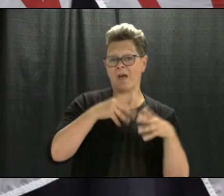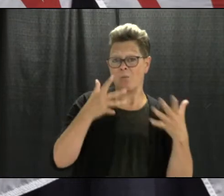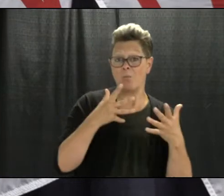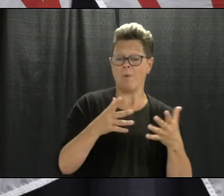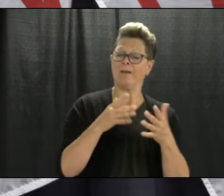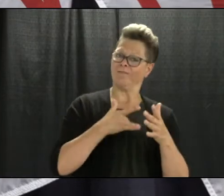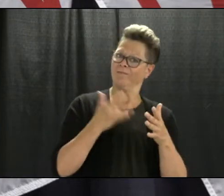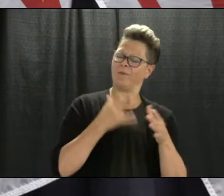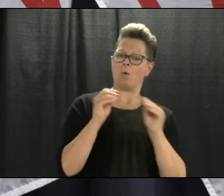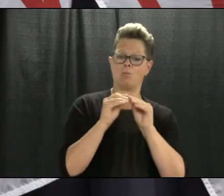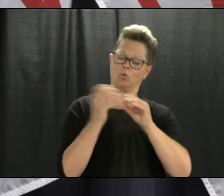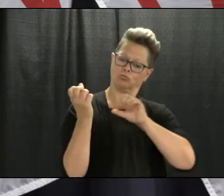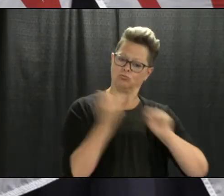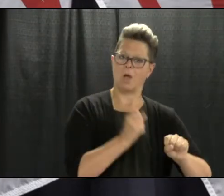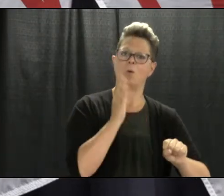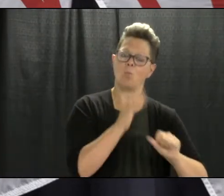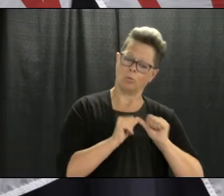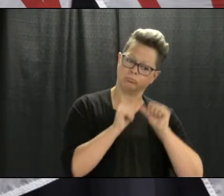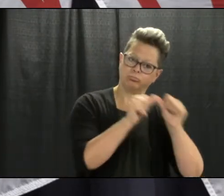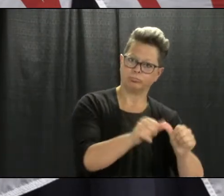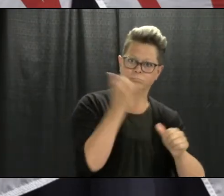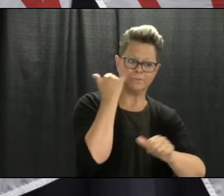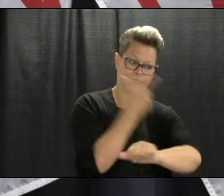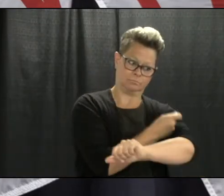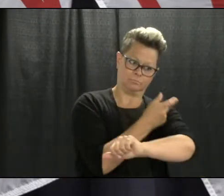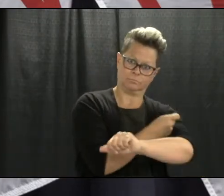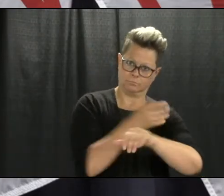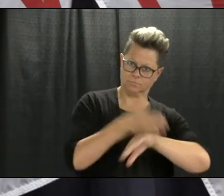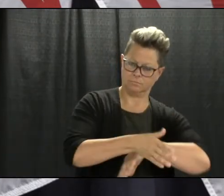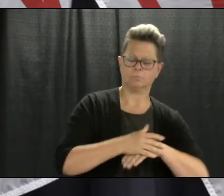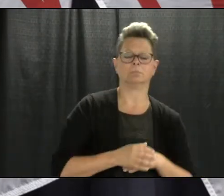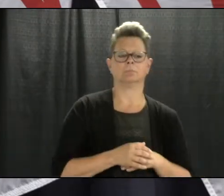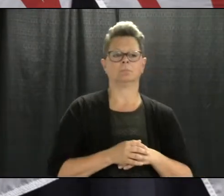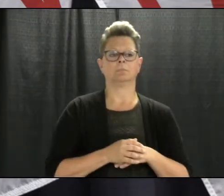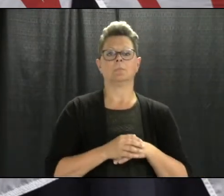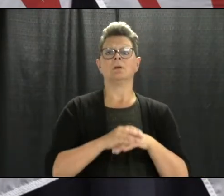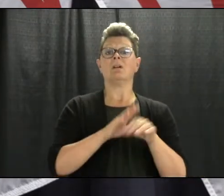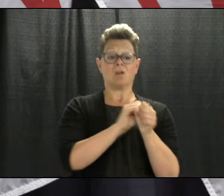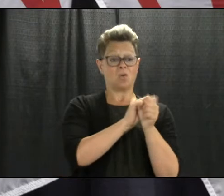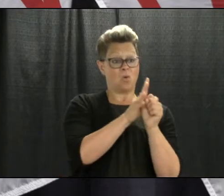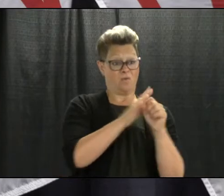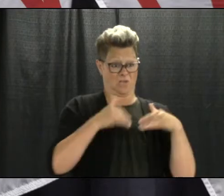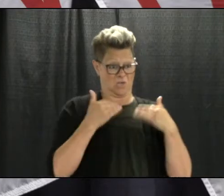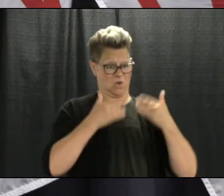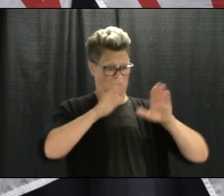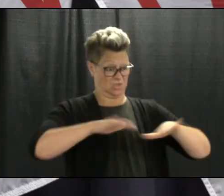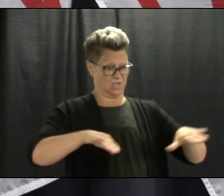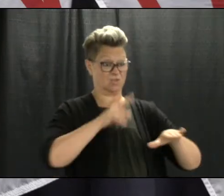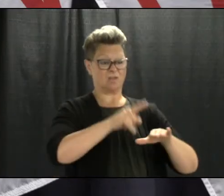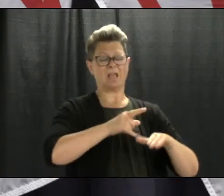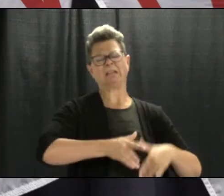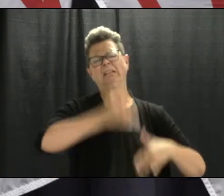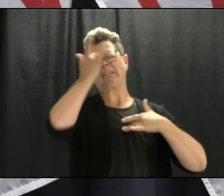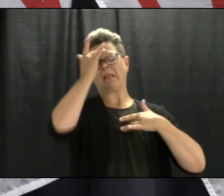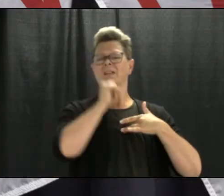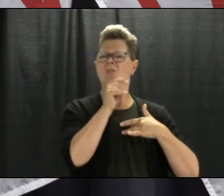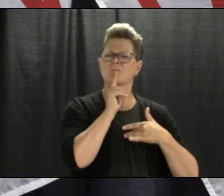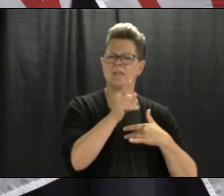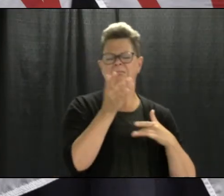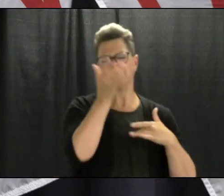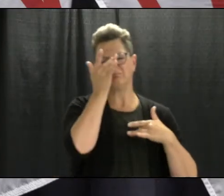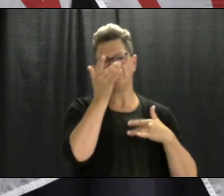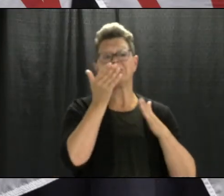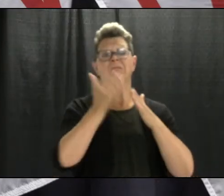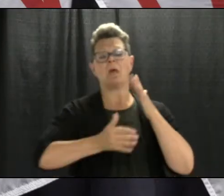be stronger and last longer. While the majority of COVID-19 infections in young children are mild, we know that some children will become